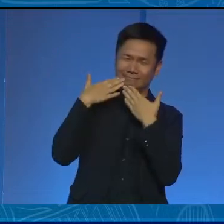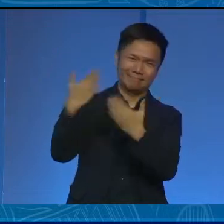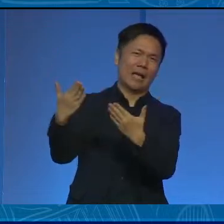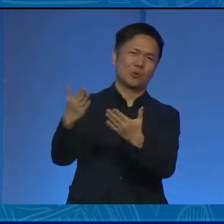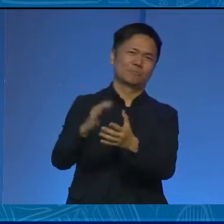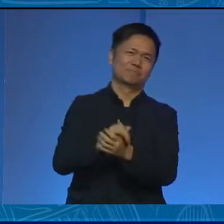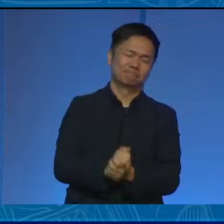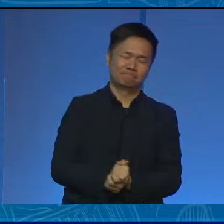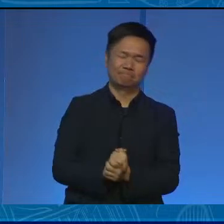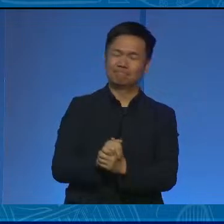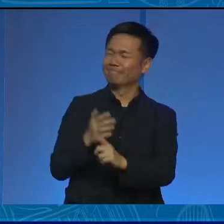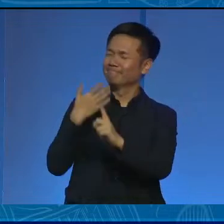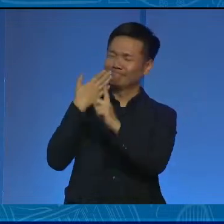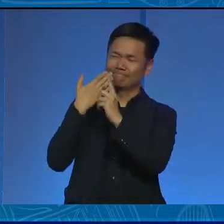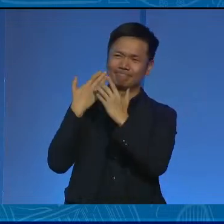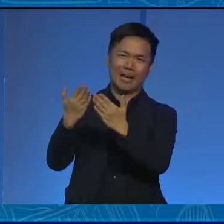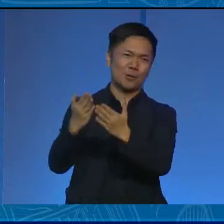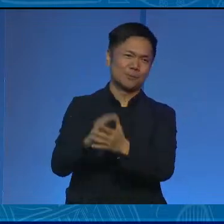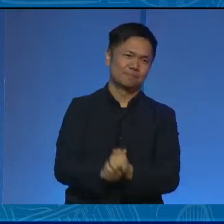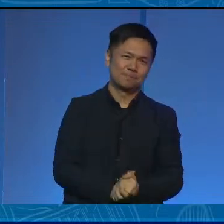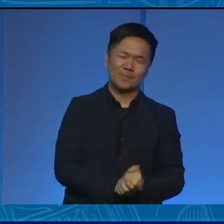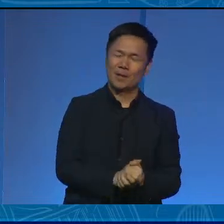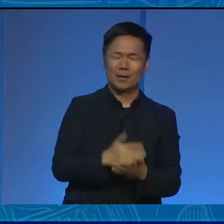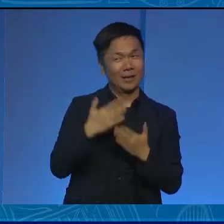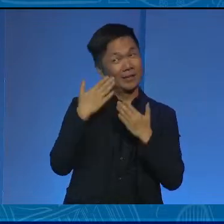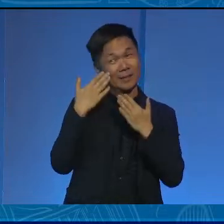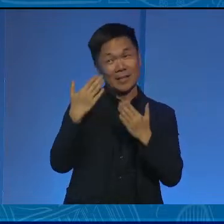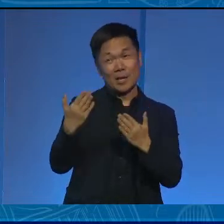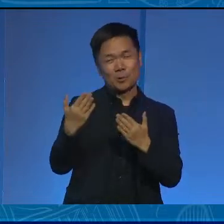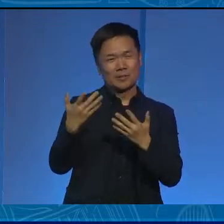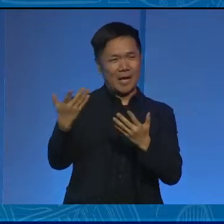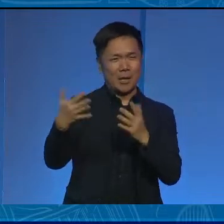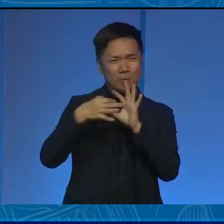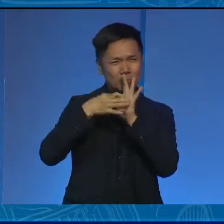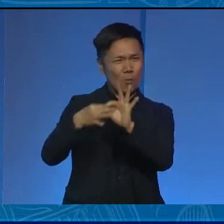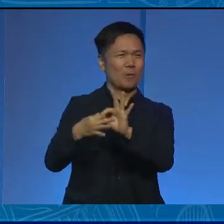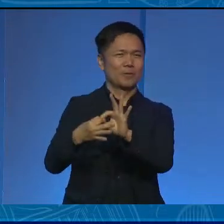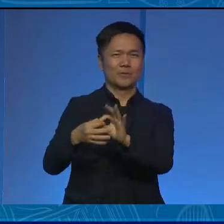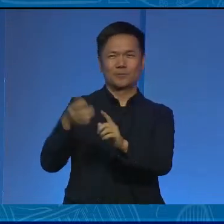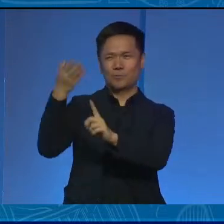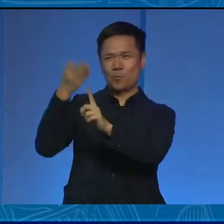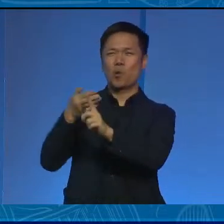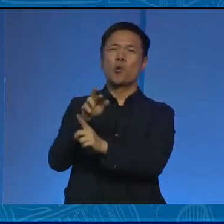Thank you very much. I am very fortunate to have the opportunity to work with you.